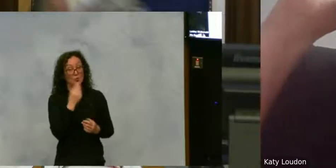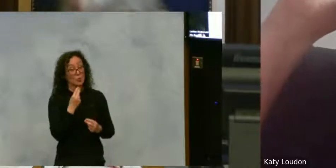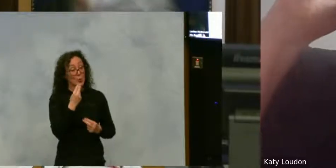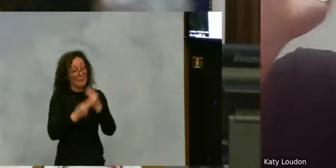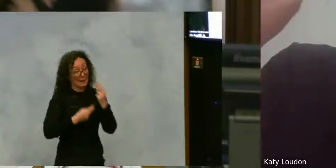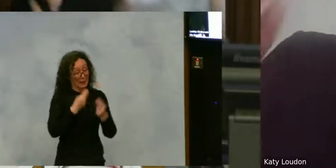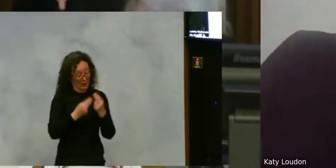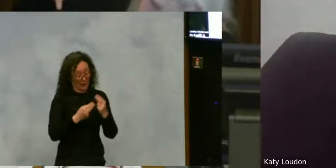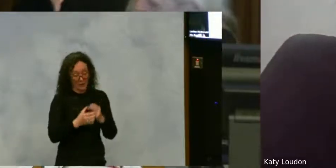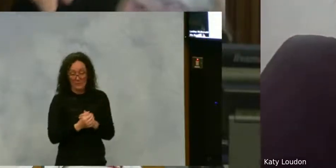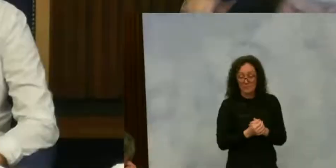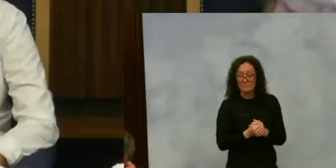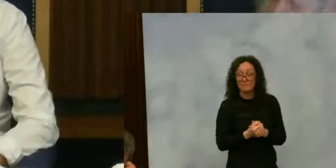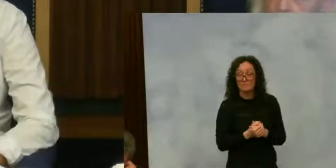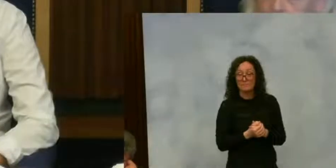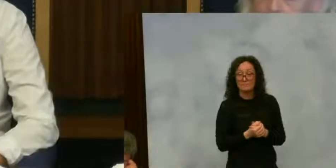about.